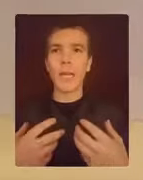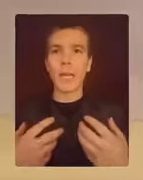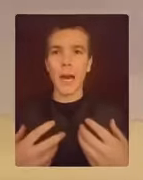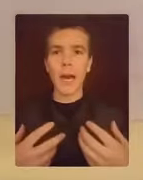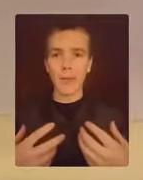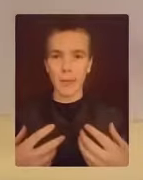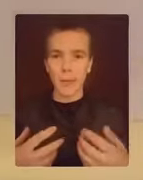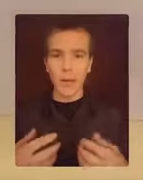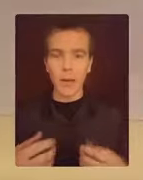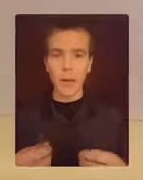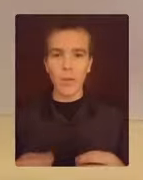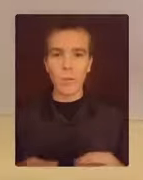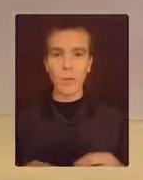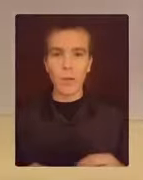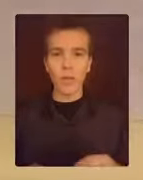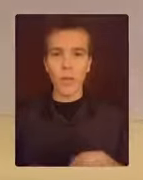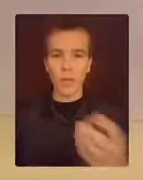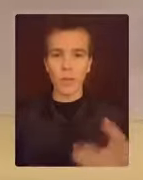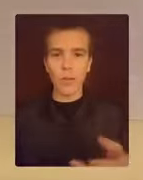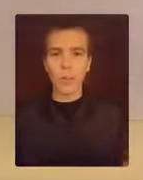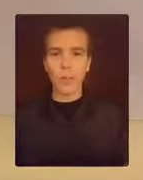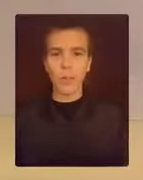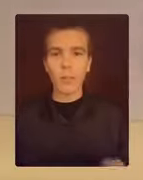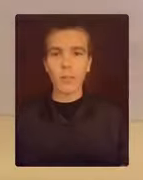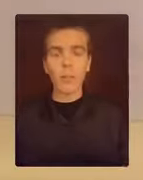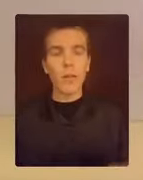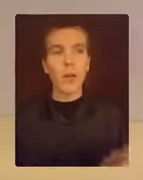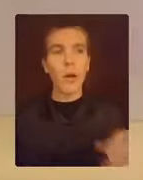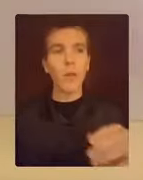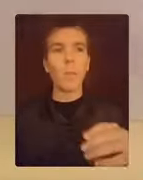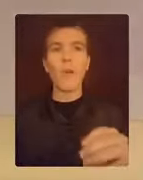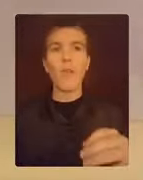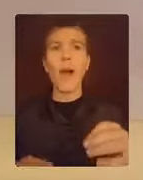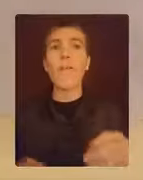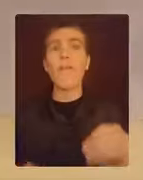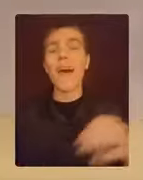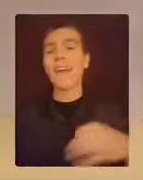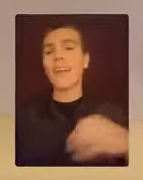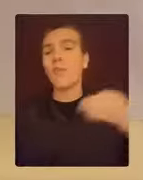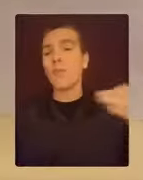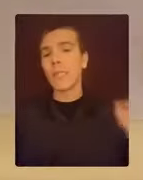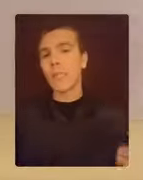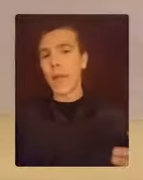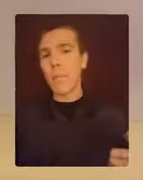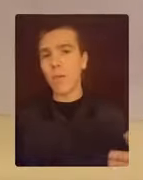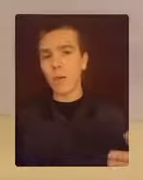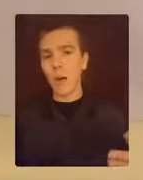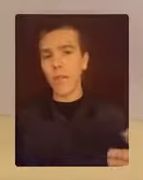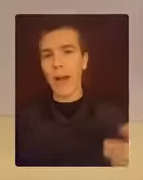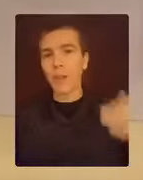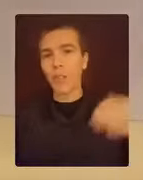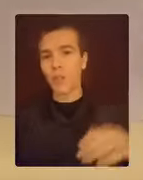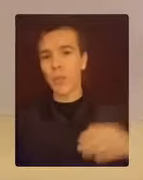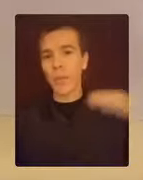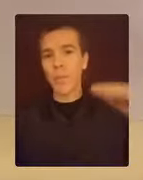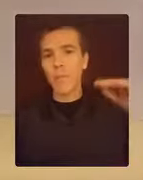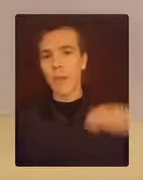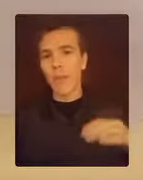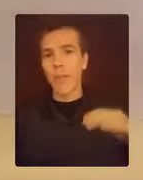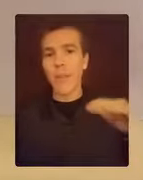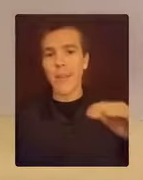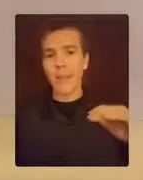he, so not literally in the dream, but that gives you an example of how